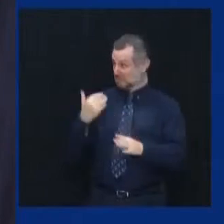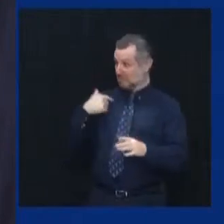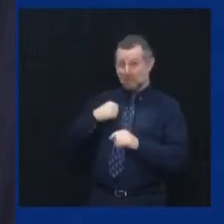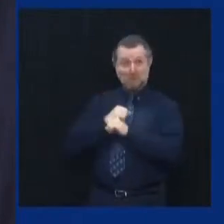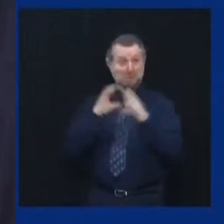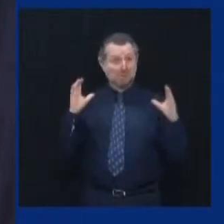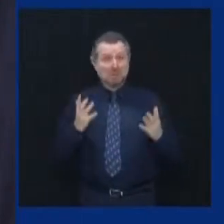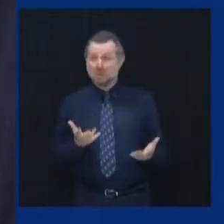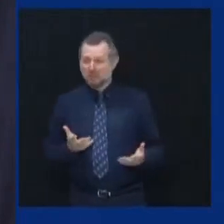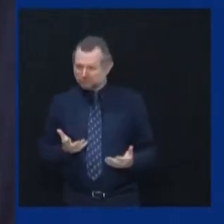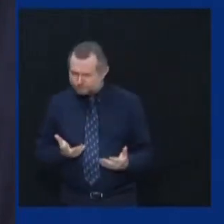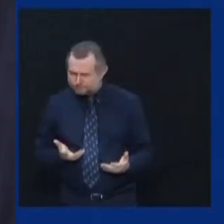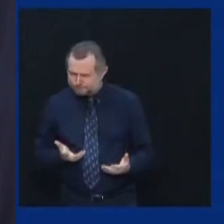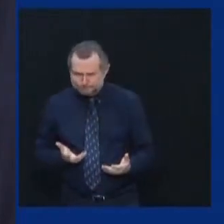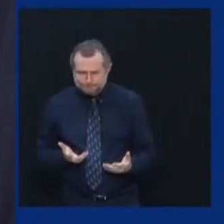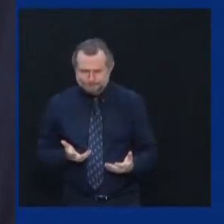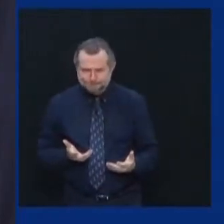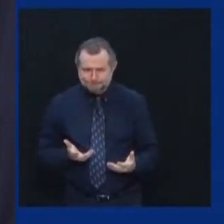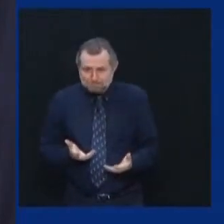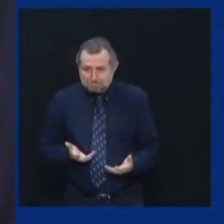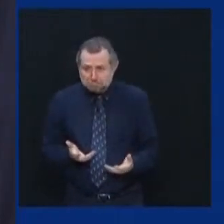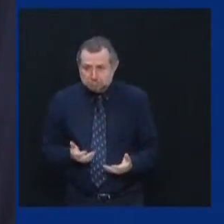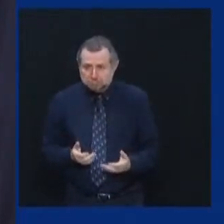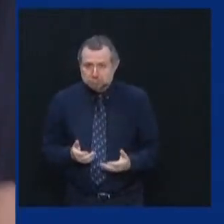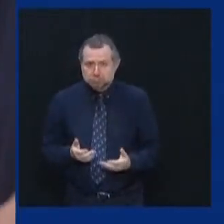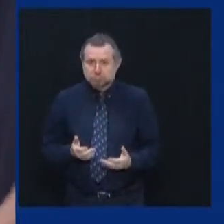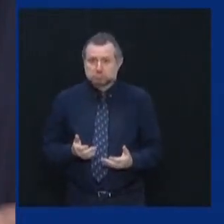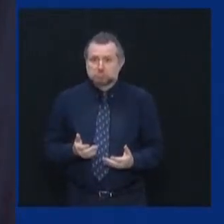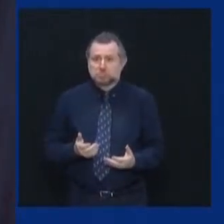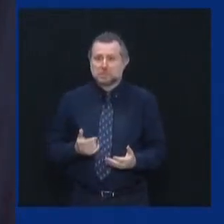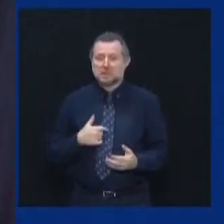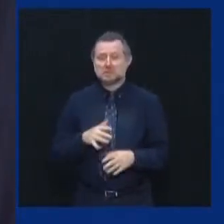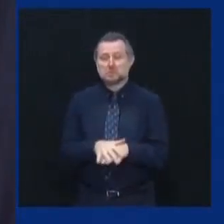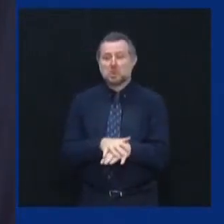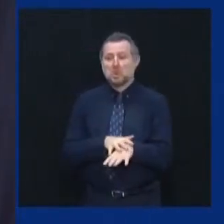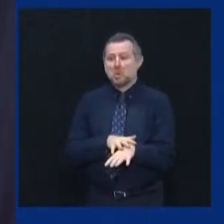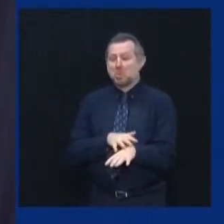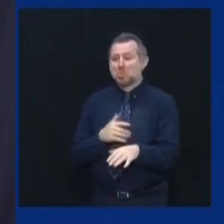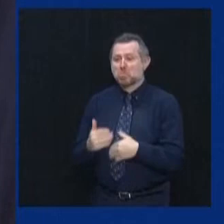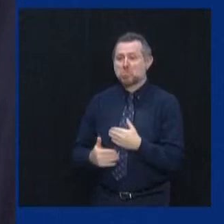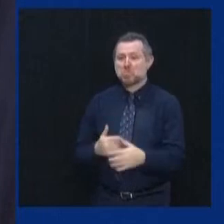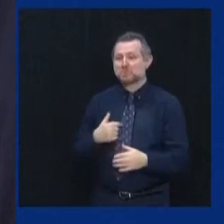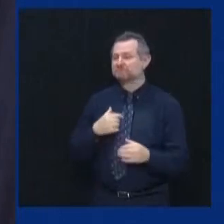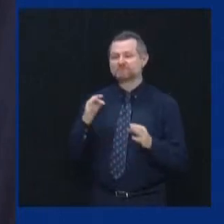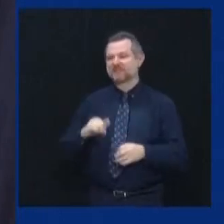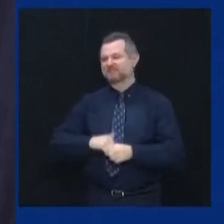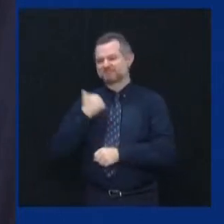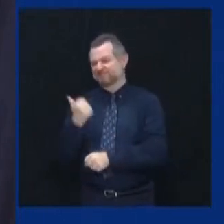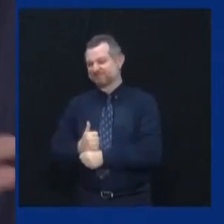are overall slow on distribution. We're bringing in a new distribution network.